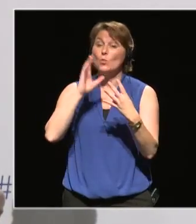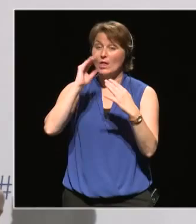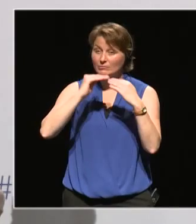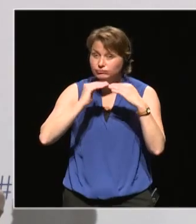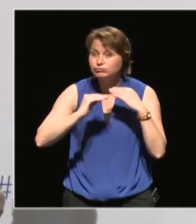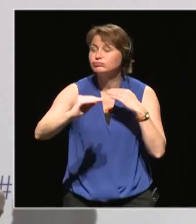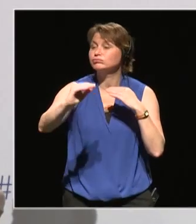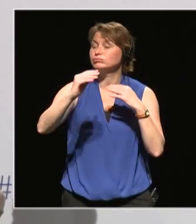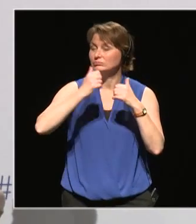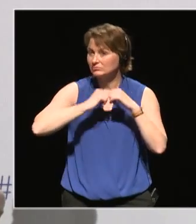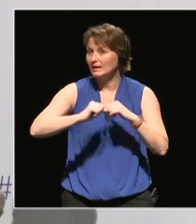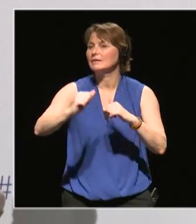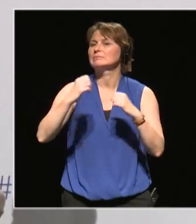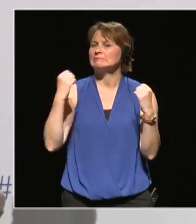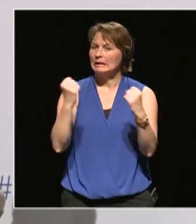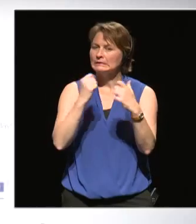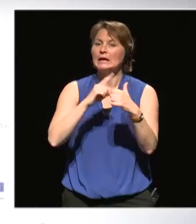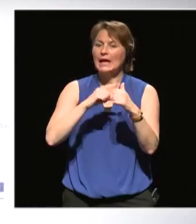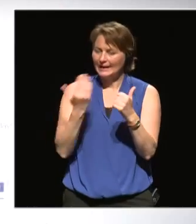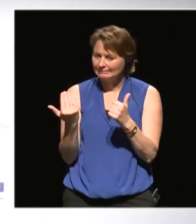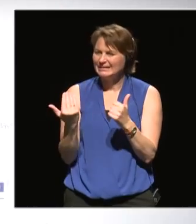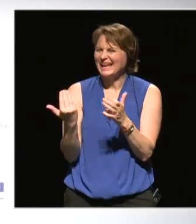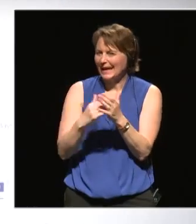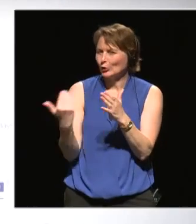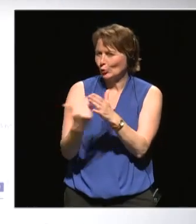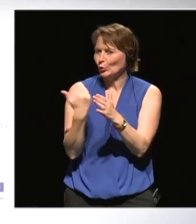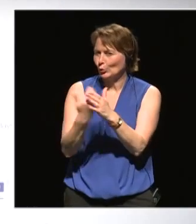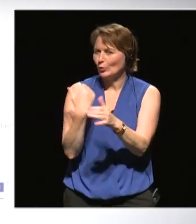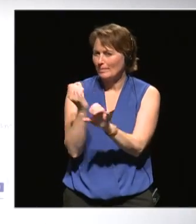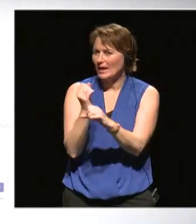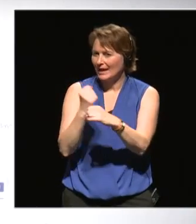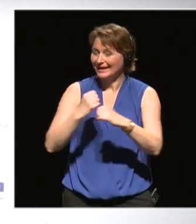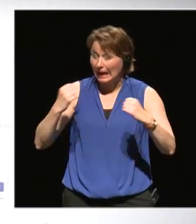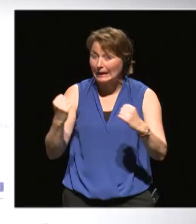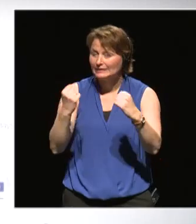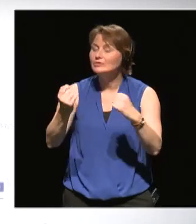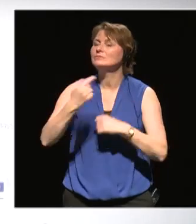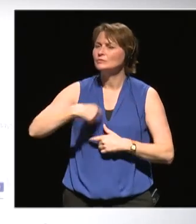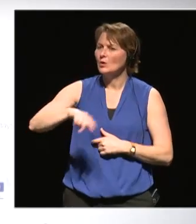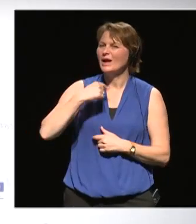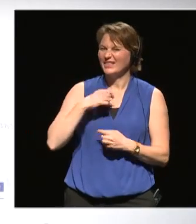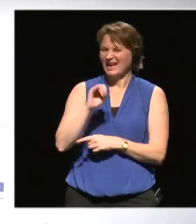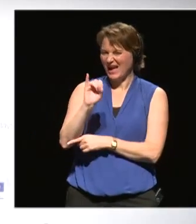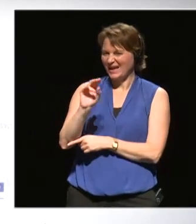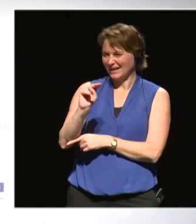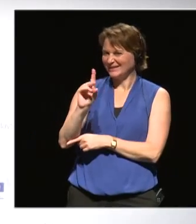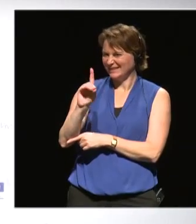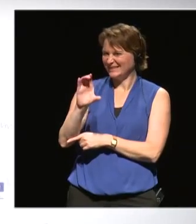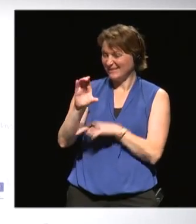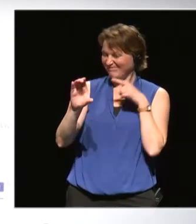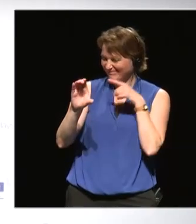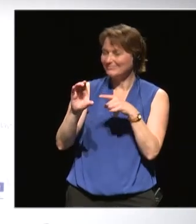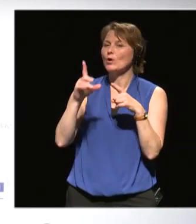renewable energy, and I think that is exactly the way to look at things, and that is where the INDCs are really an opportunity. And